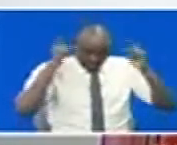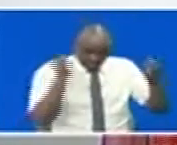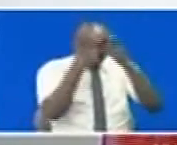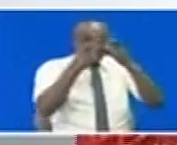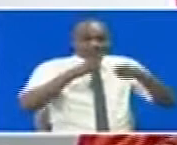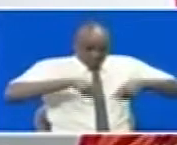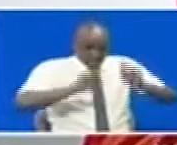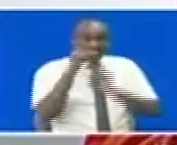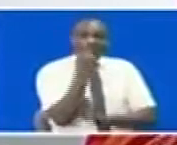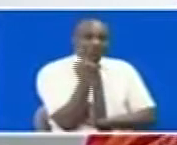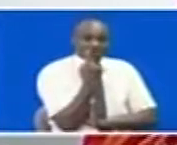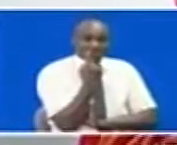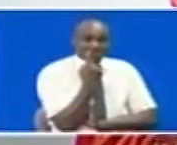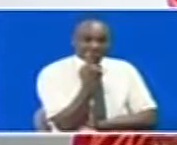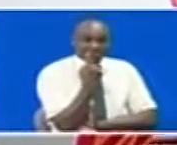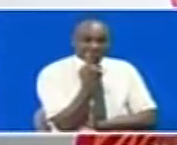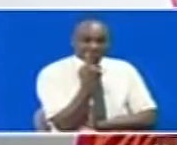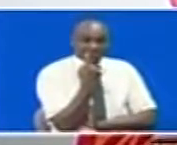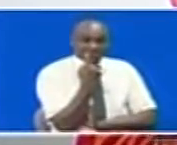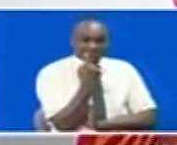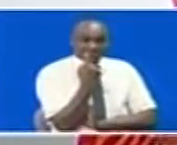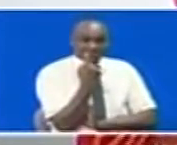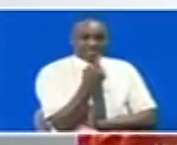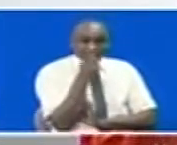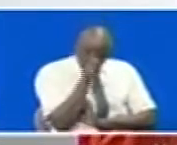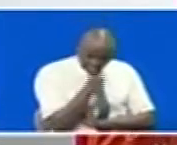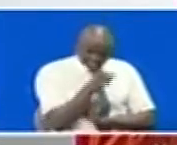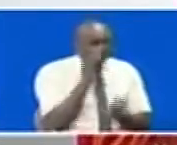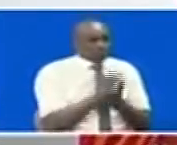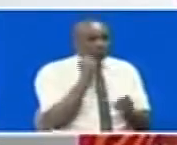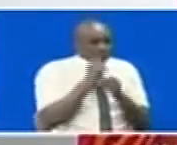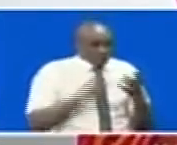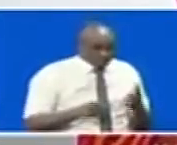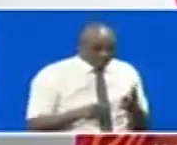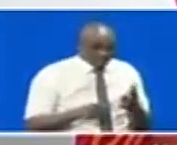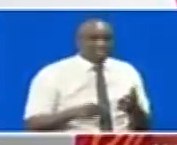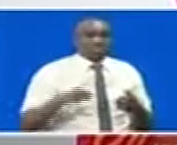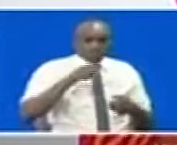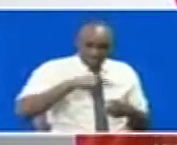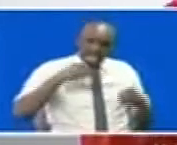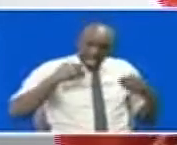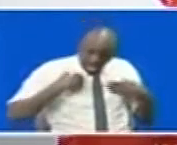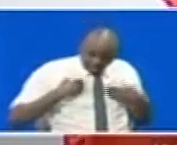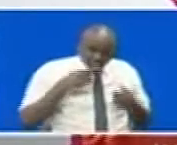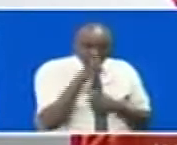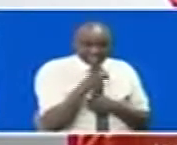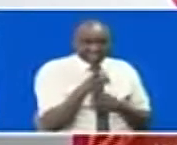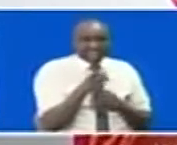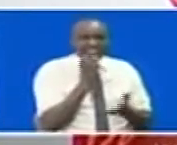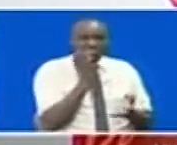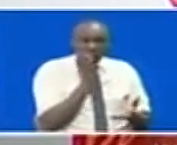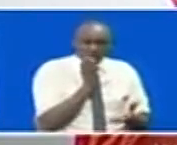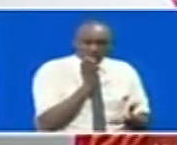own. My challenge with this, Yvonne, is that we have a system that is generally